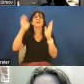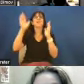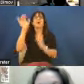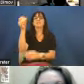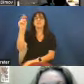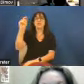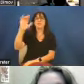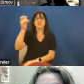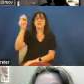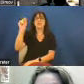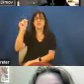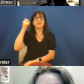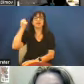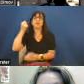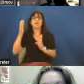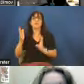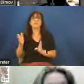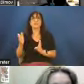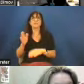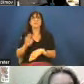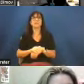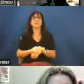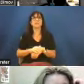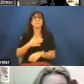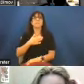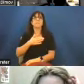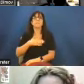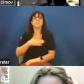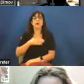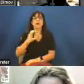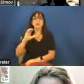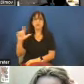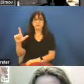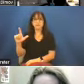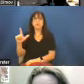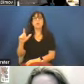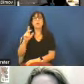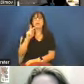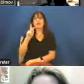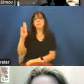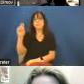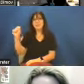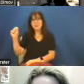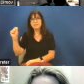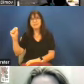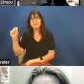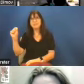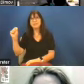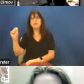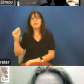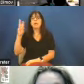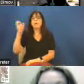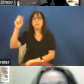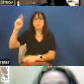I'm Devin Christensen, audiologist. My caseload is KBS and